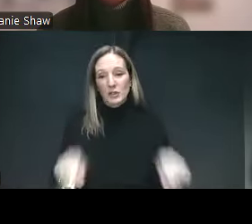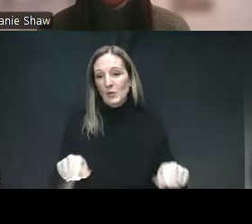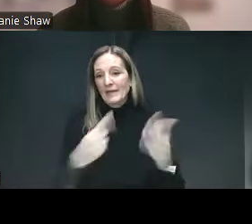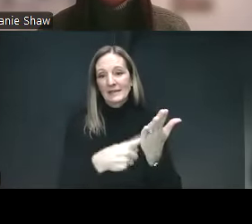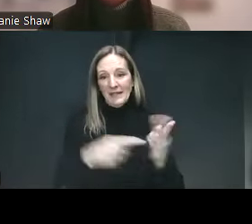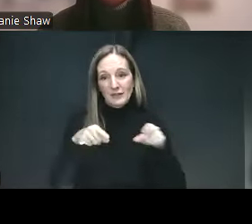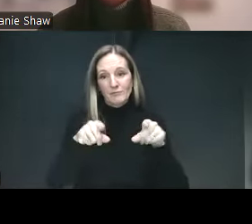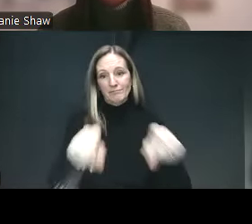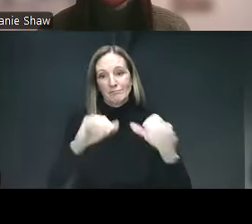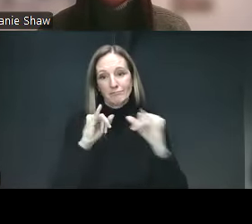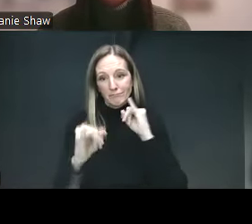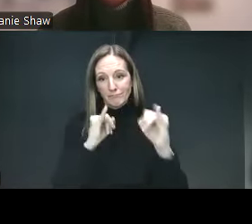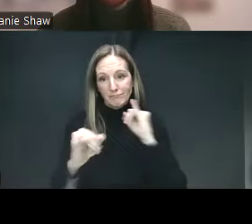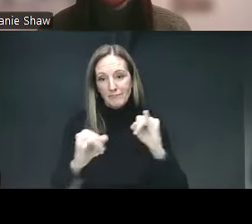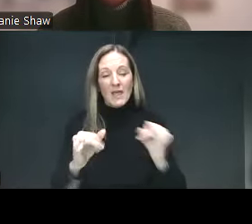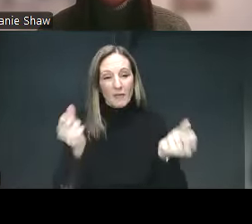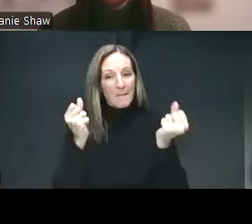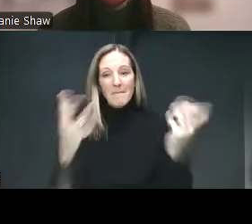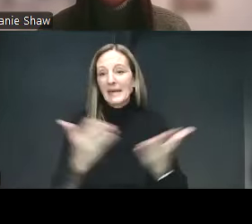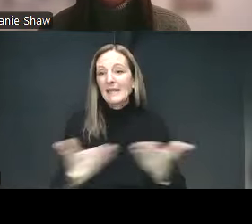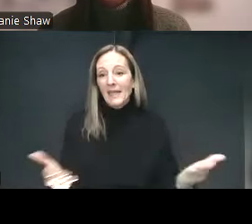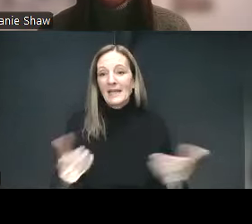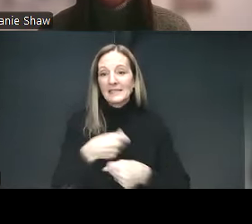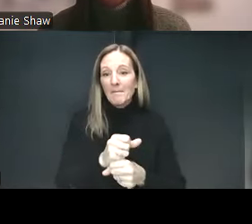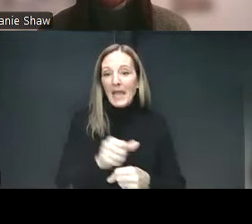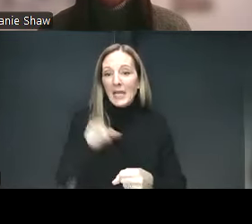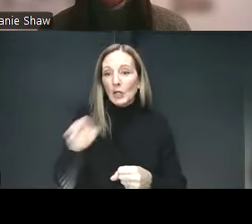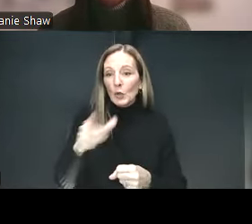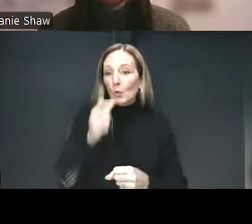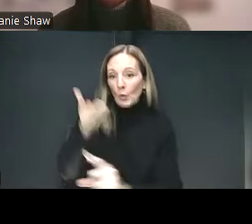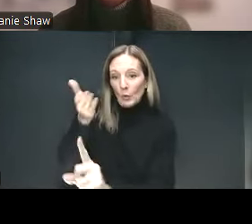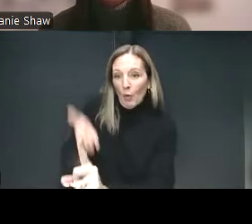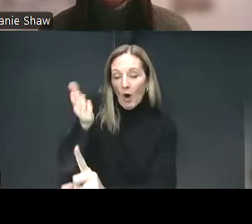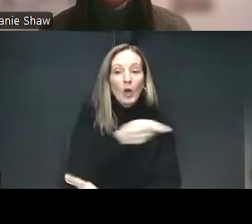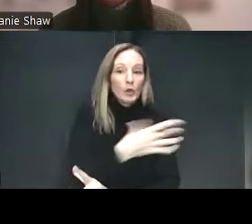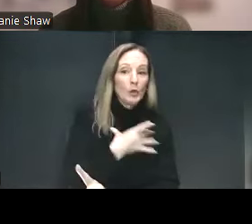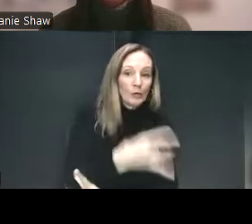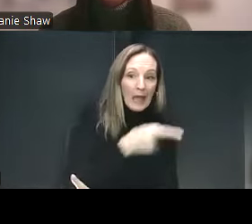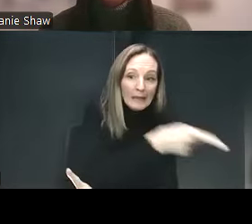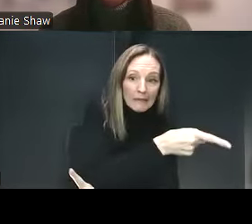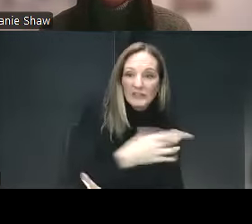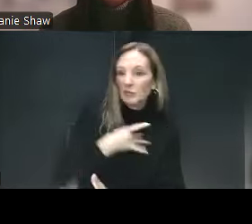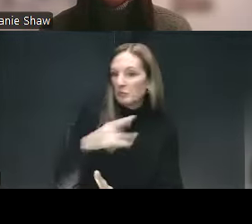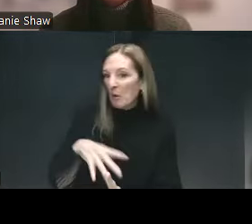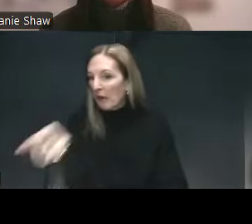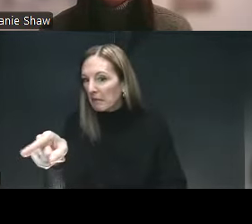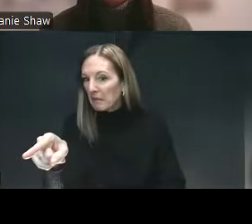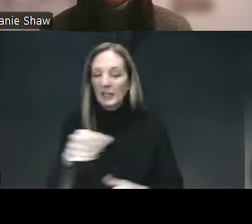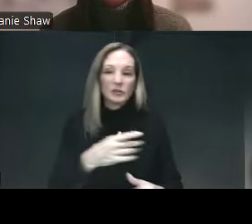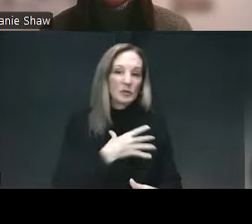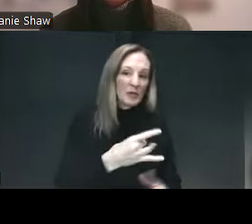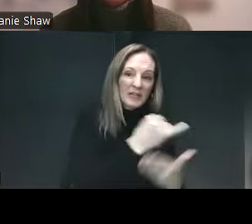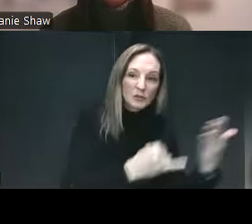things that make up the person you are, right? So you may like this, dislike that, you may love to draw, etc. But there are